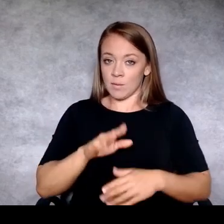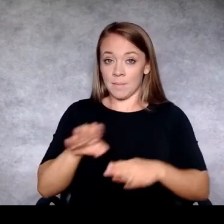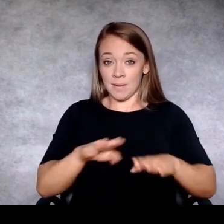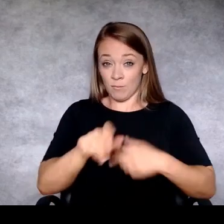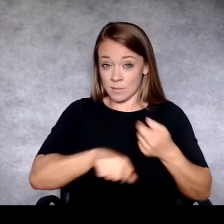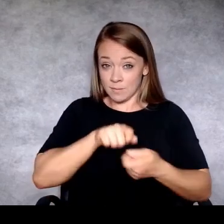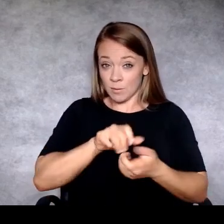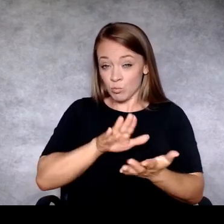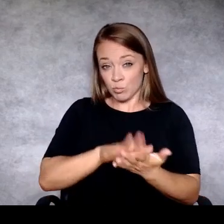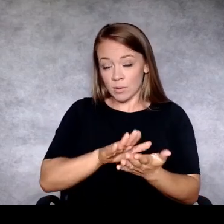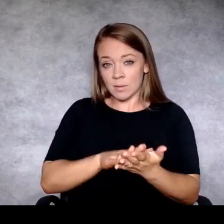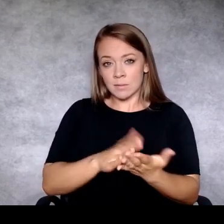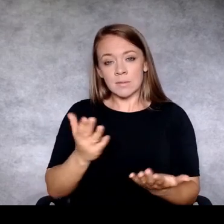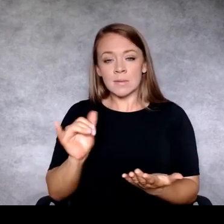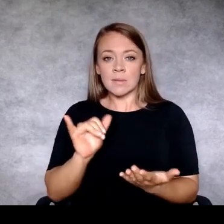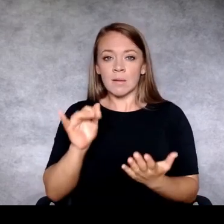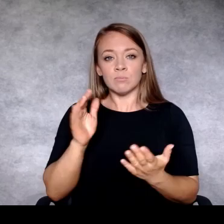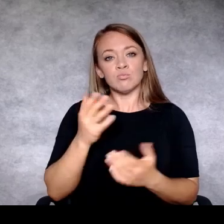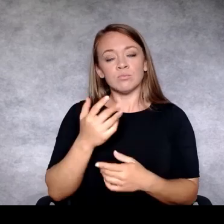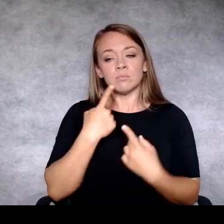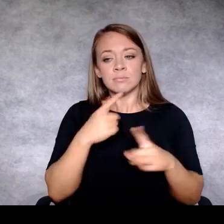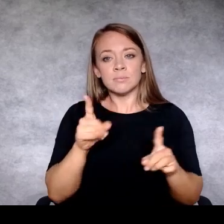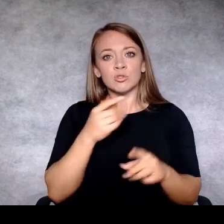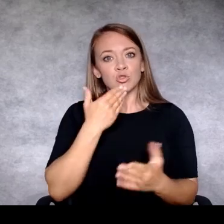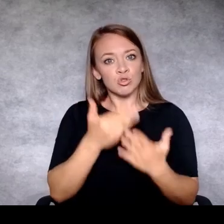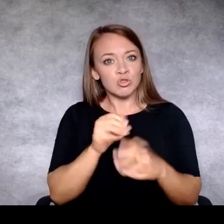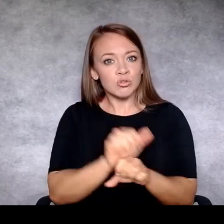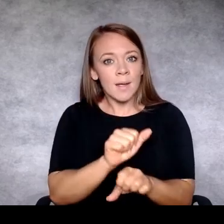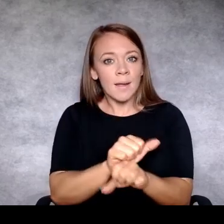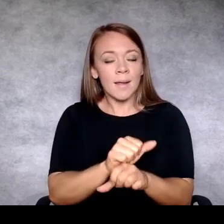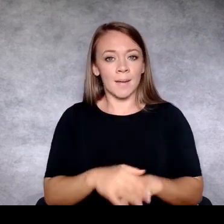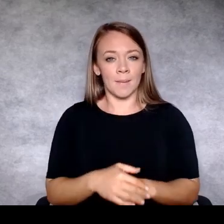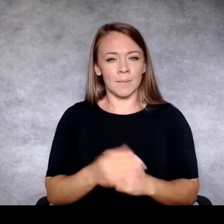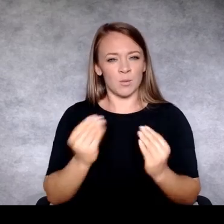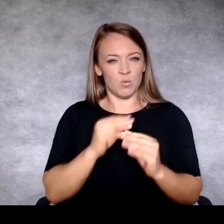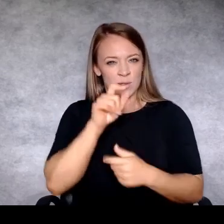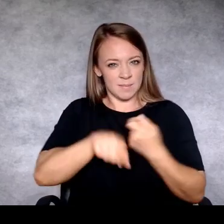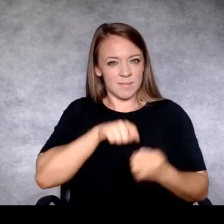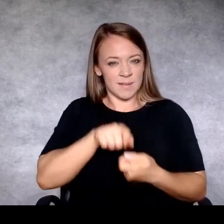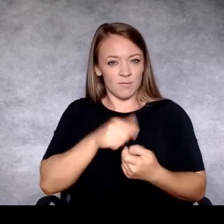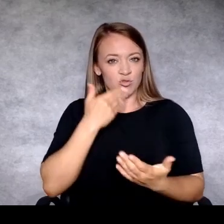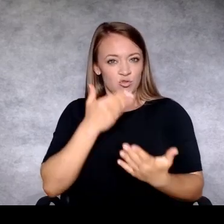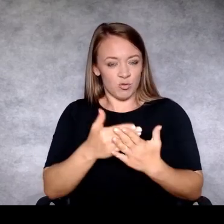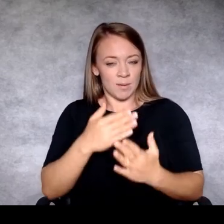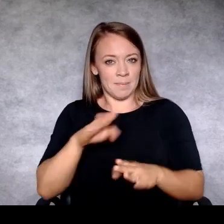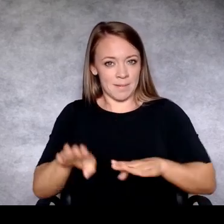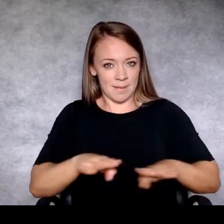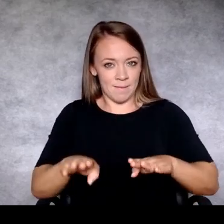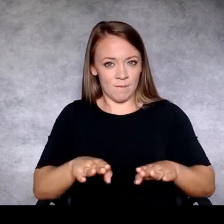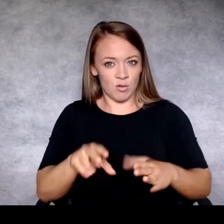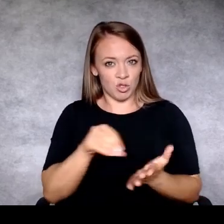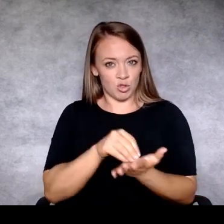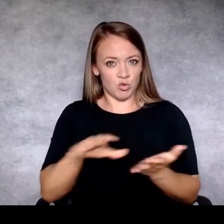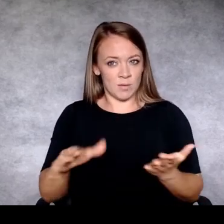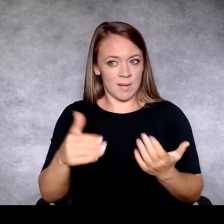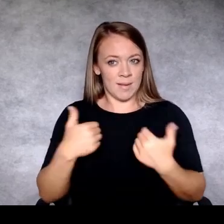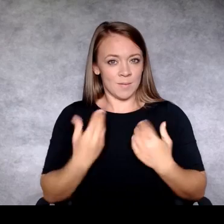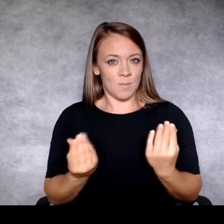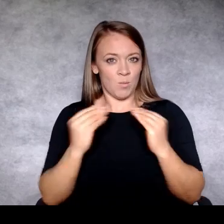Behavior-specific praise takes the classic "good job" and makes it more specific to a target behavior so that the student not only has